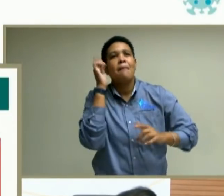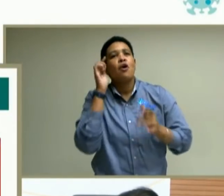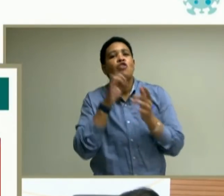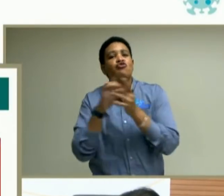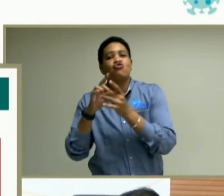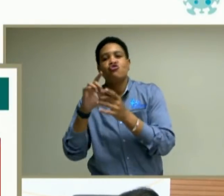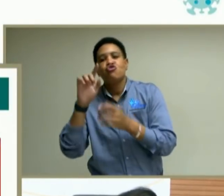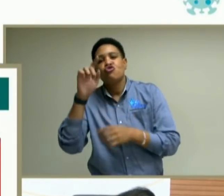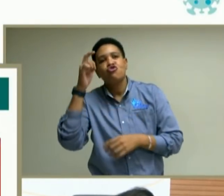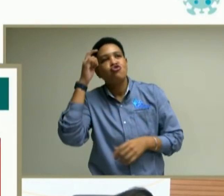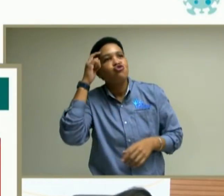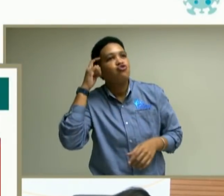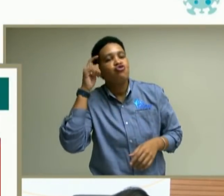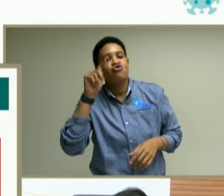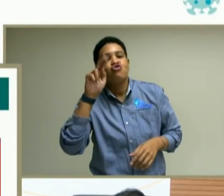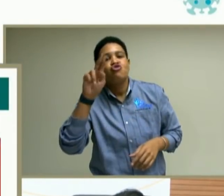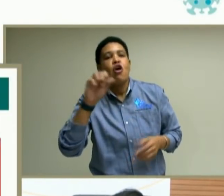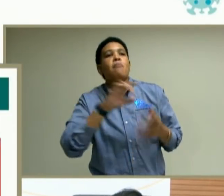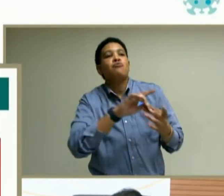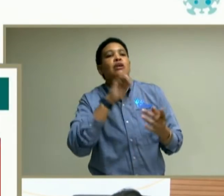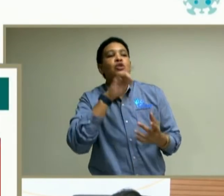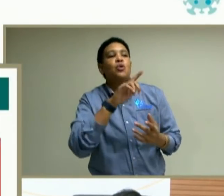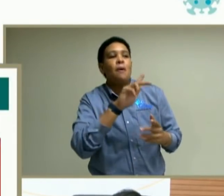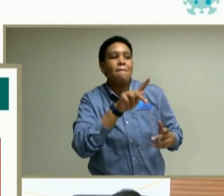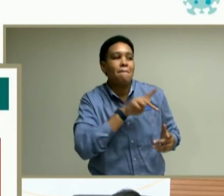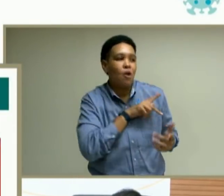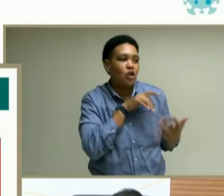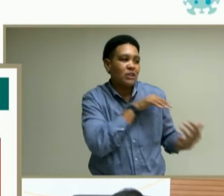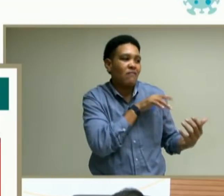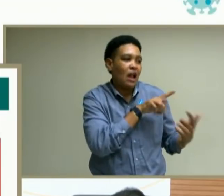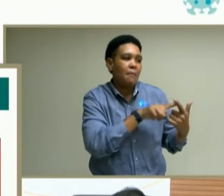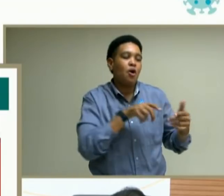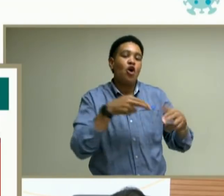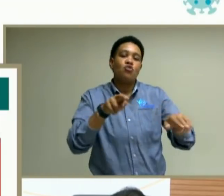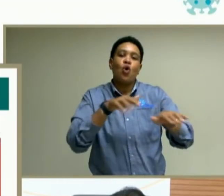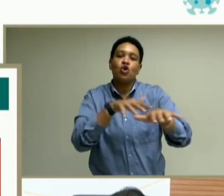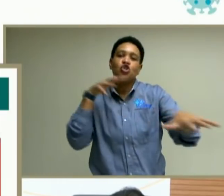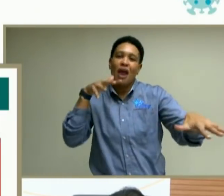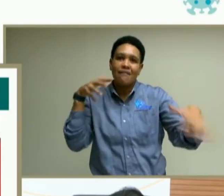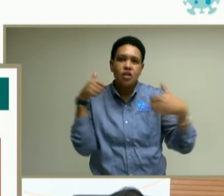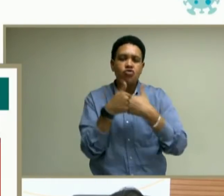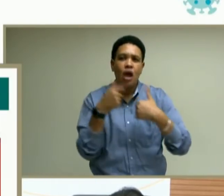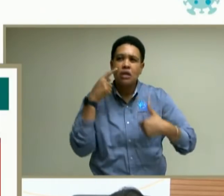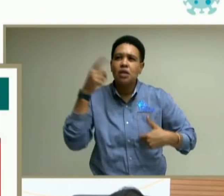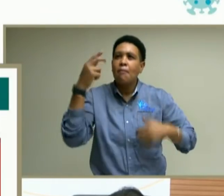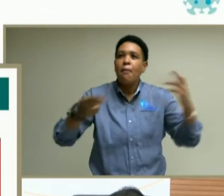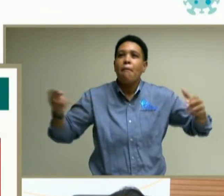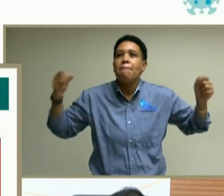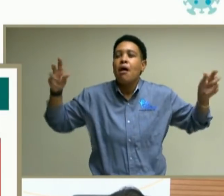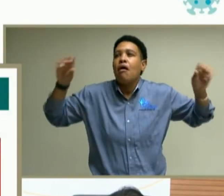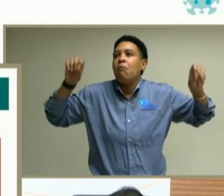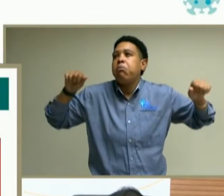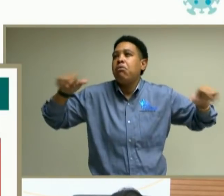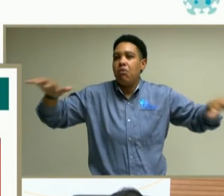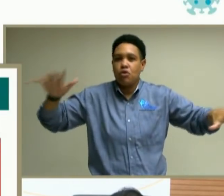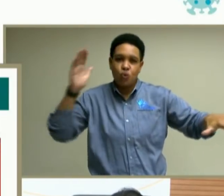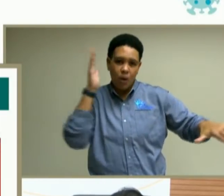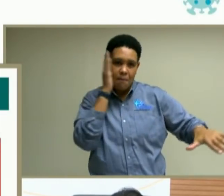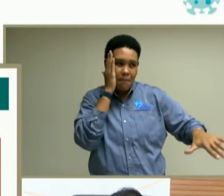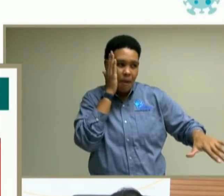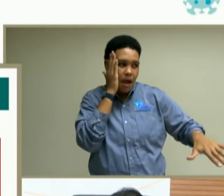to interpersonal violence and road traffic crashes. All of this is happening, and so the beds are